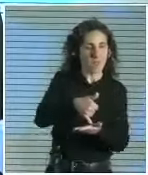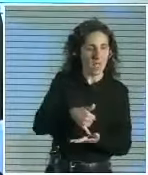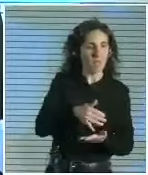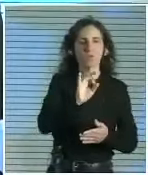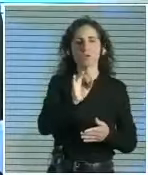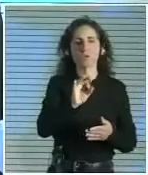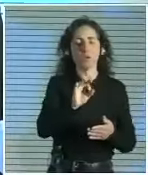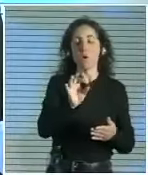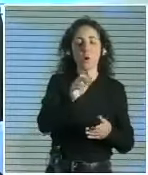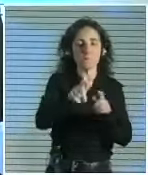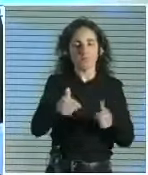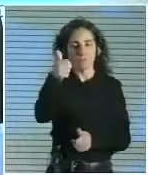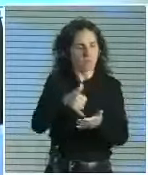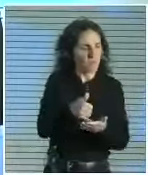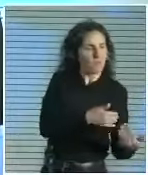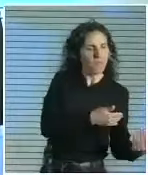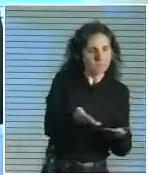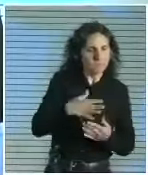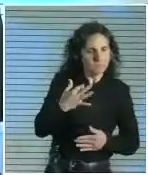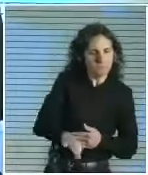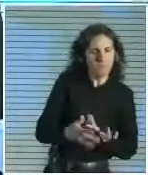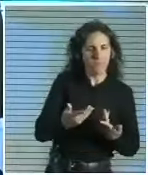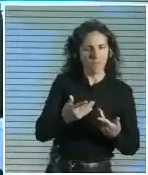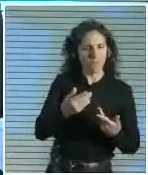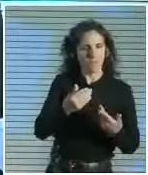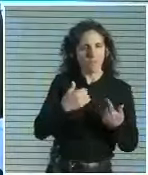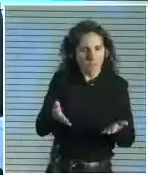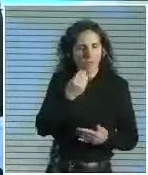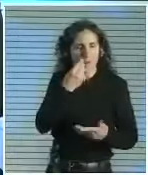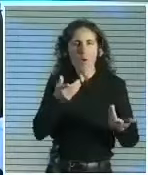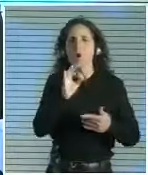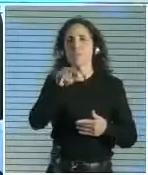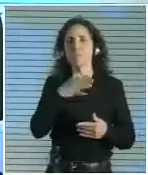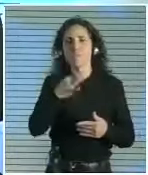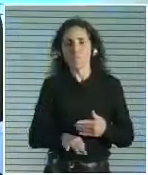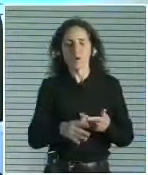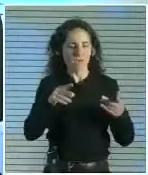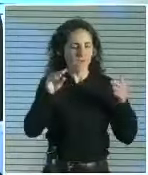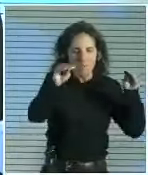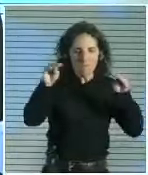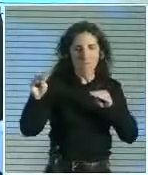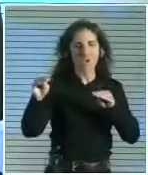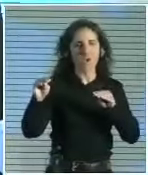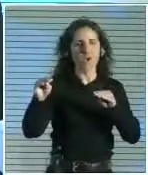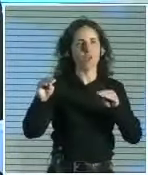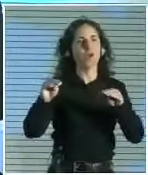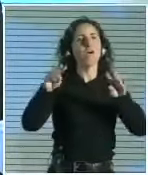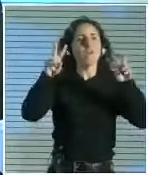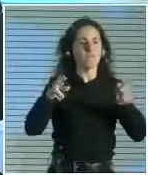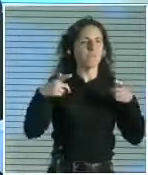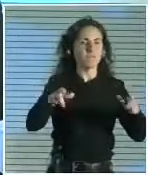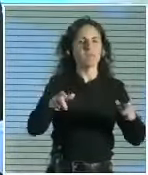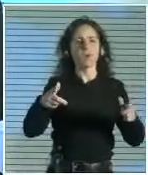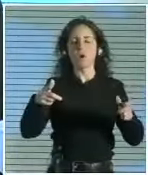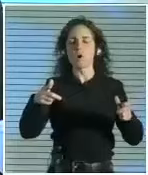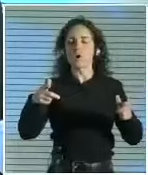you can also deliver job skills training programs to local hospitality and food service operators. So even when they leave a hotel